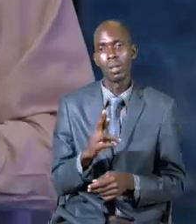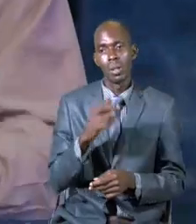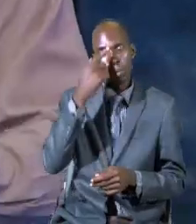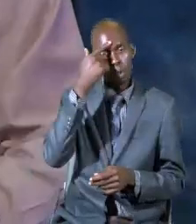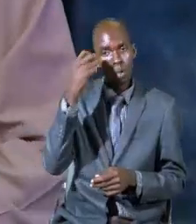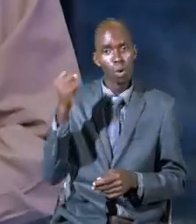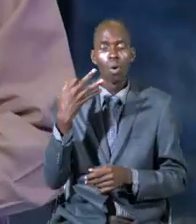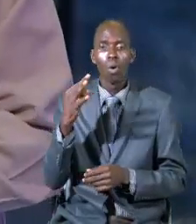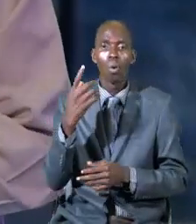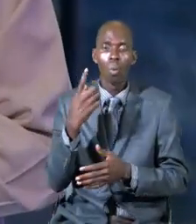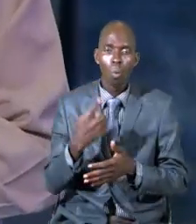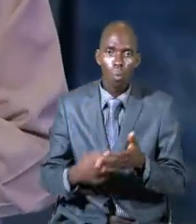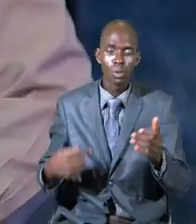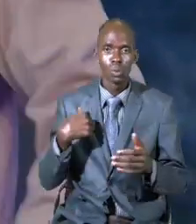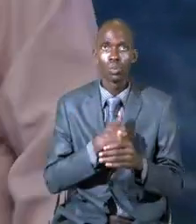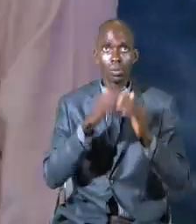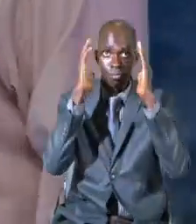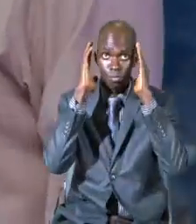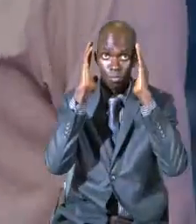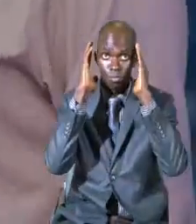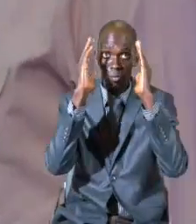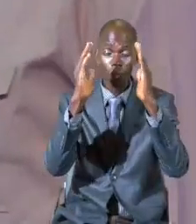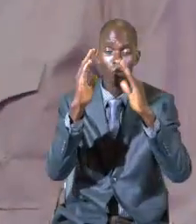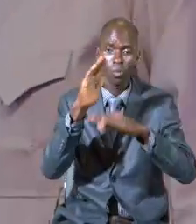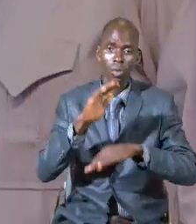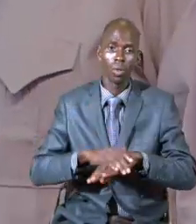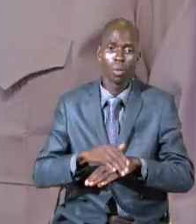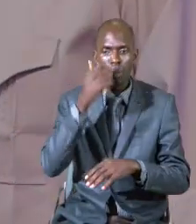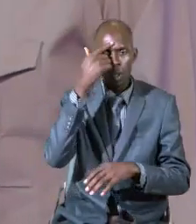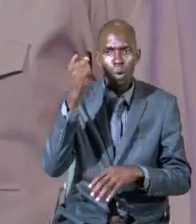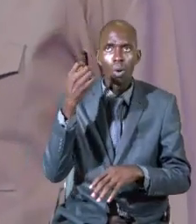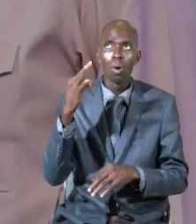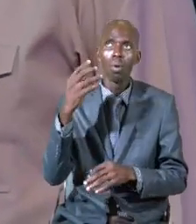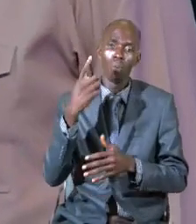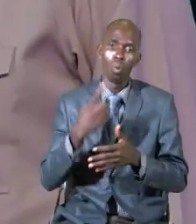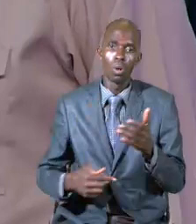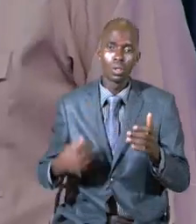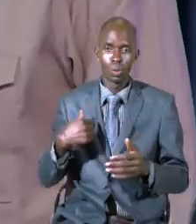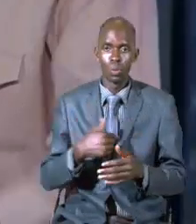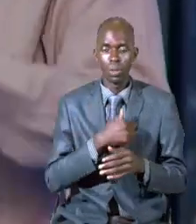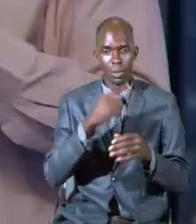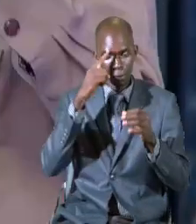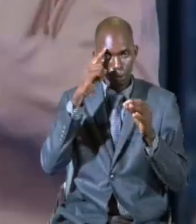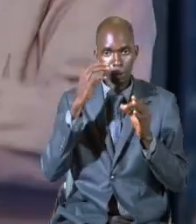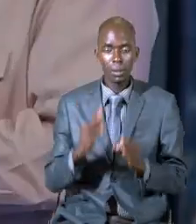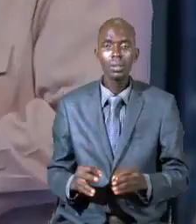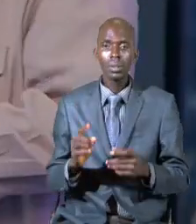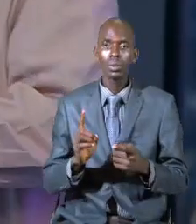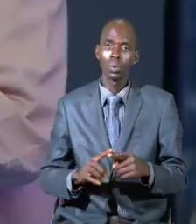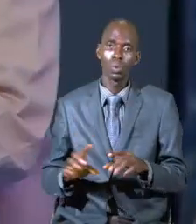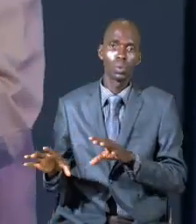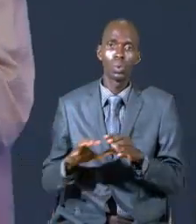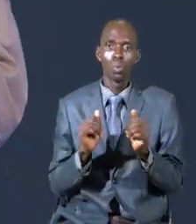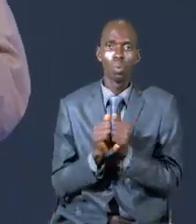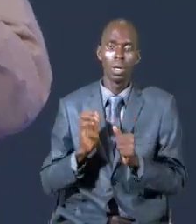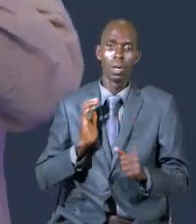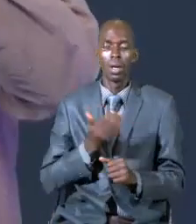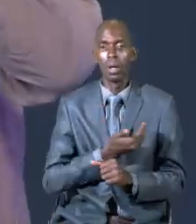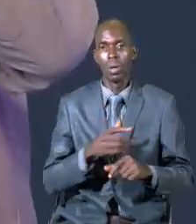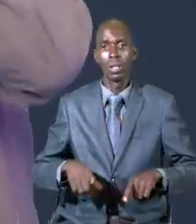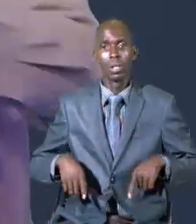what we concentrate on, because of what we decide to do with our lives.